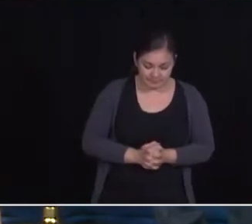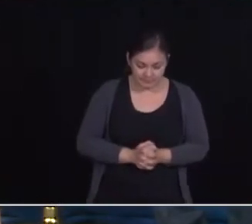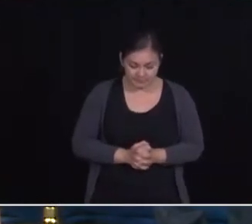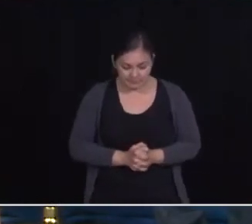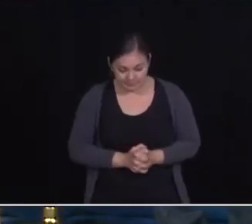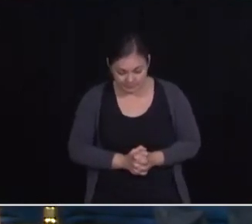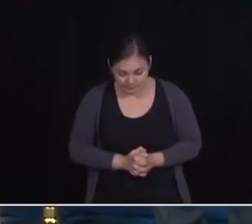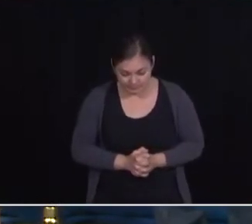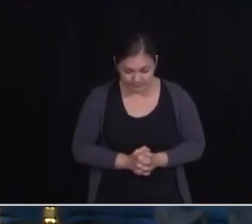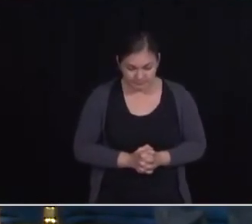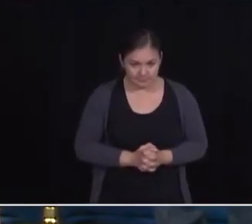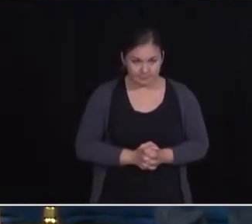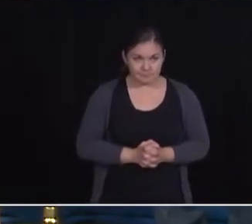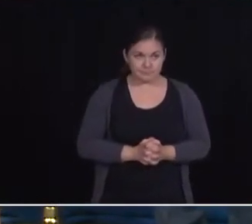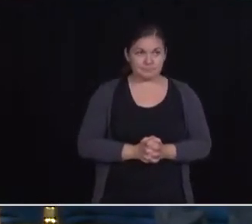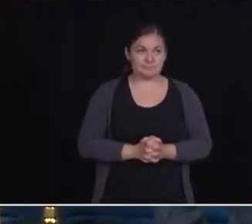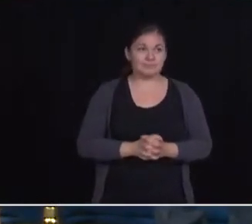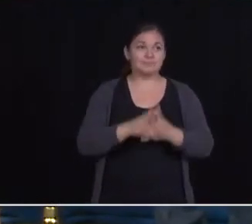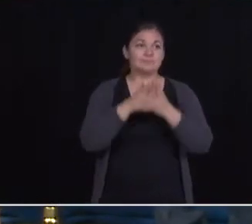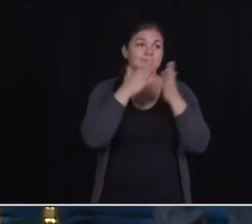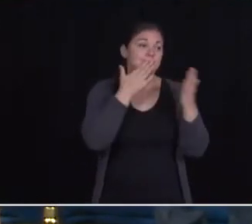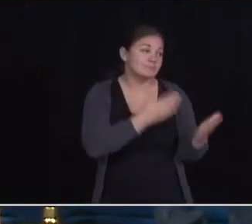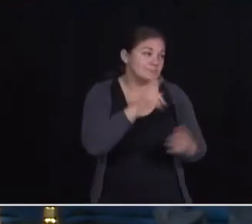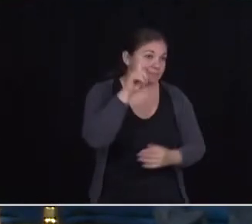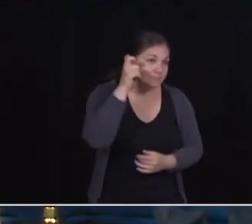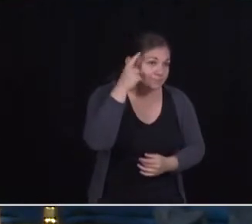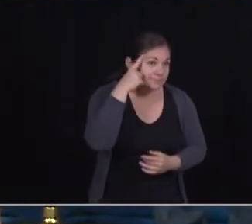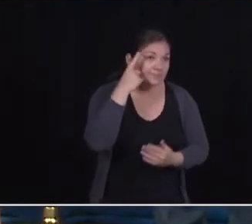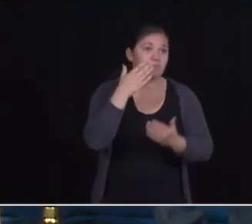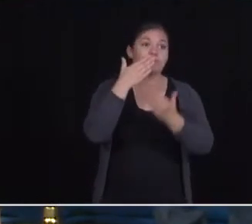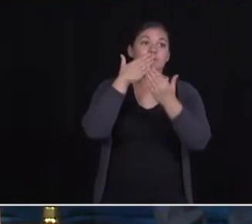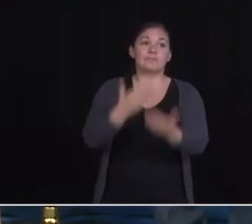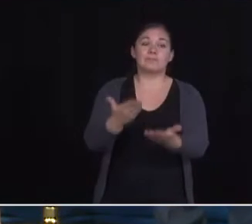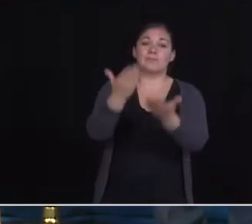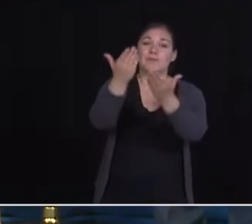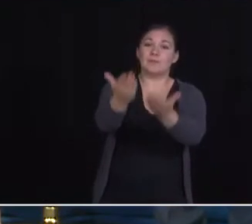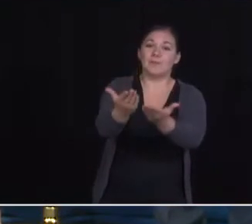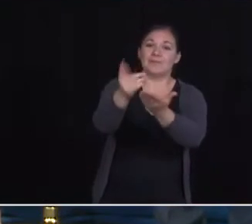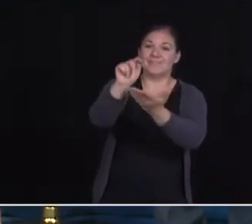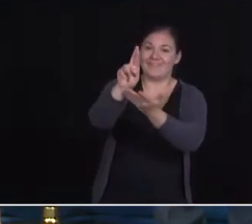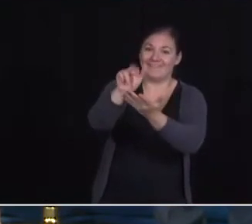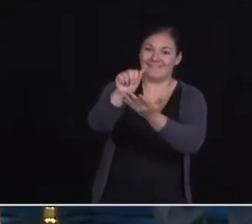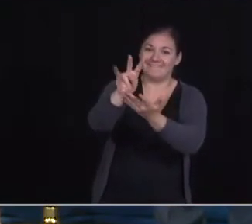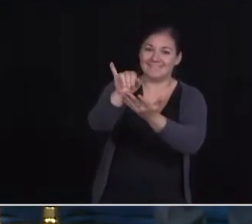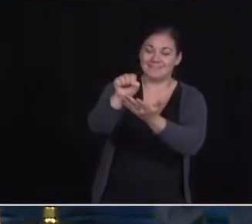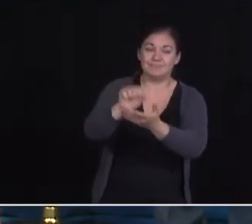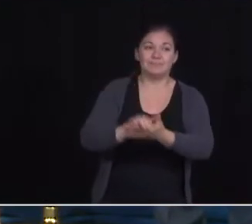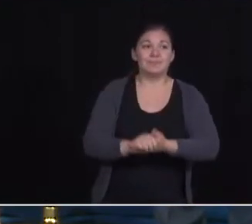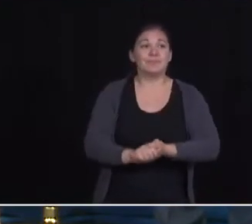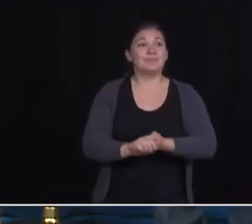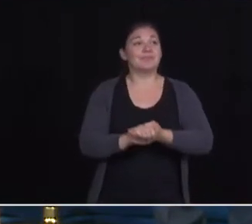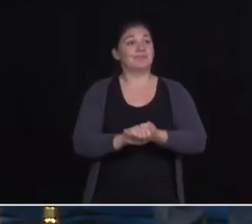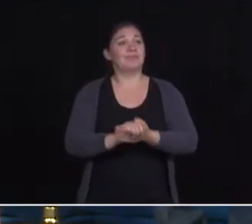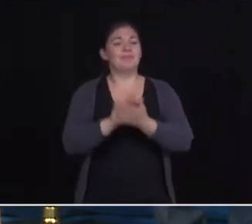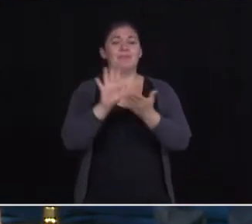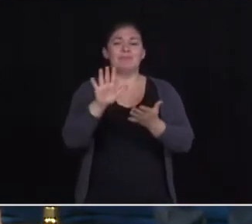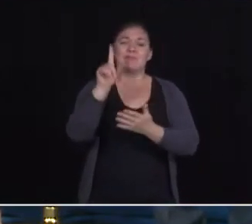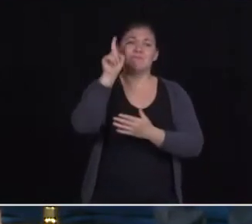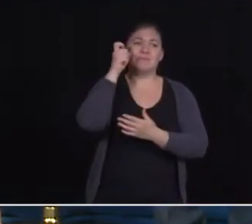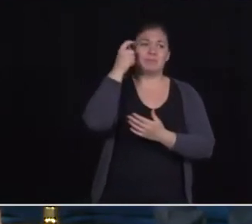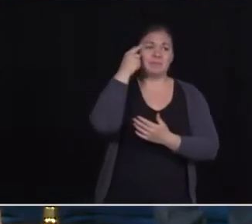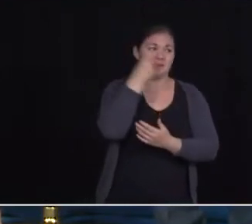Thank you, Premier, and thank you, Travis. So the Premier, a number of weeks ago, asked that we work on a plan. Obviously, there was the